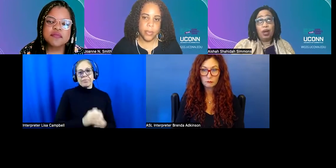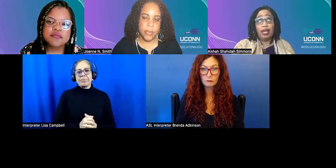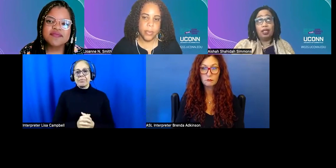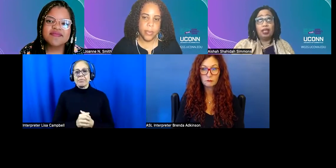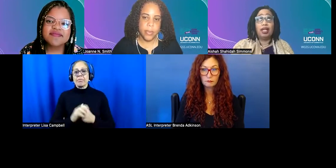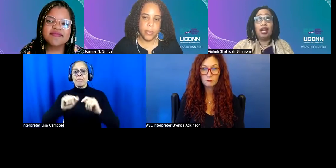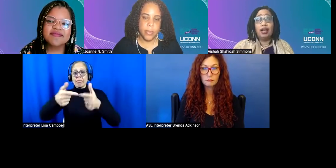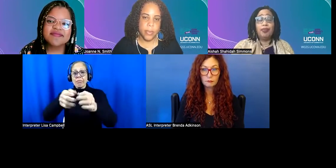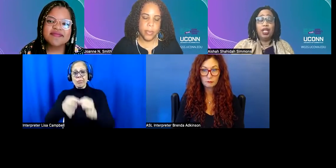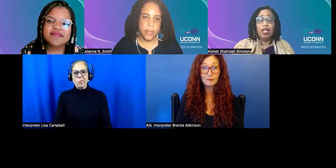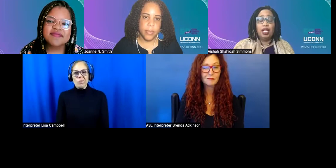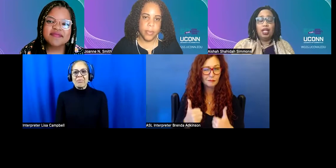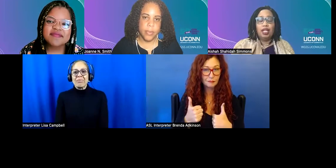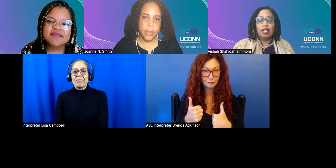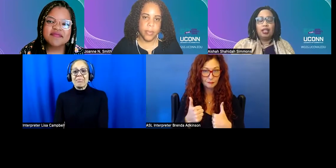Wow.